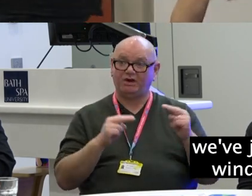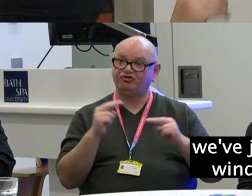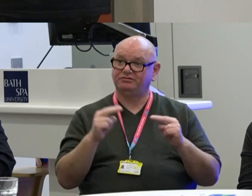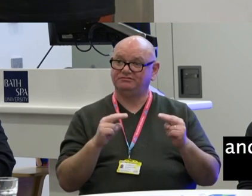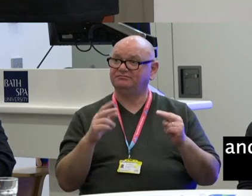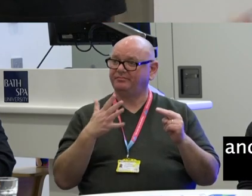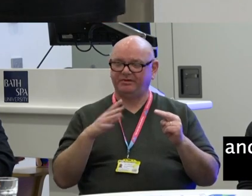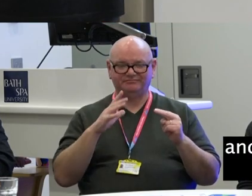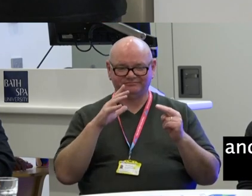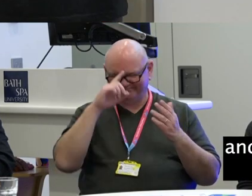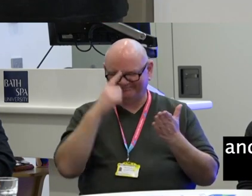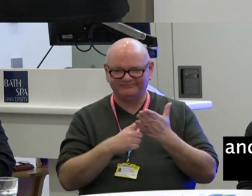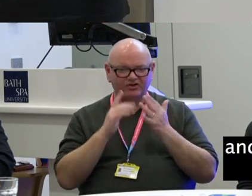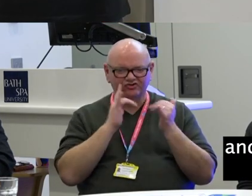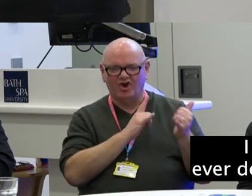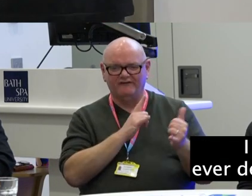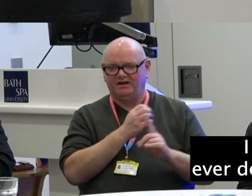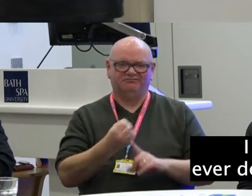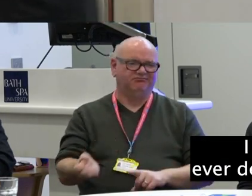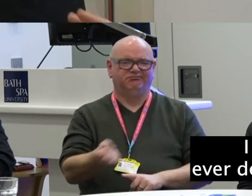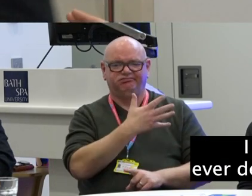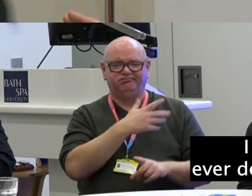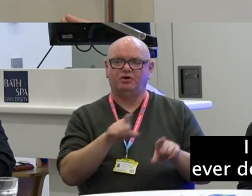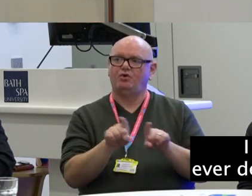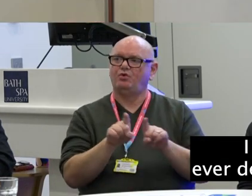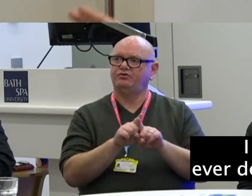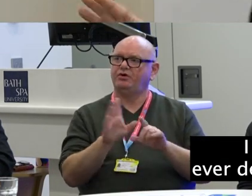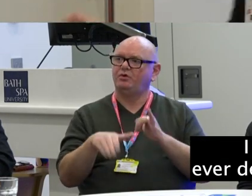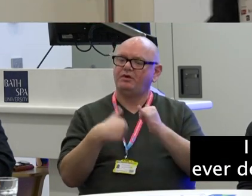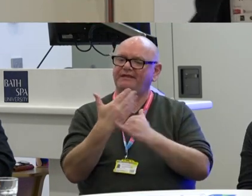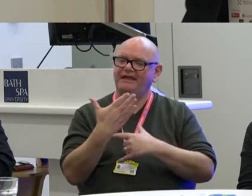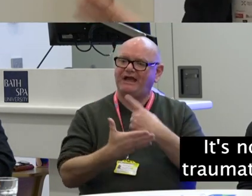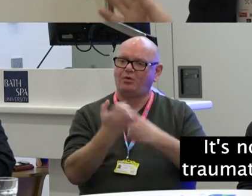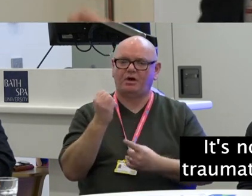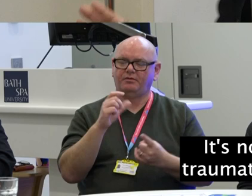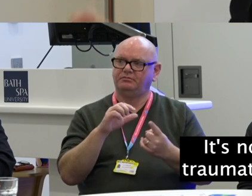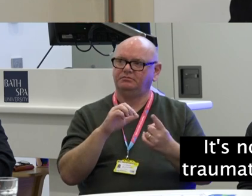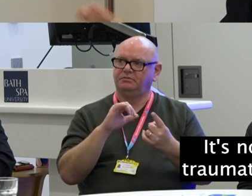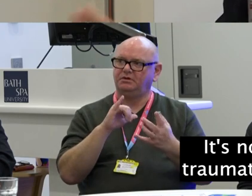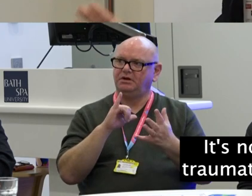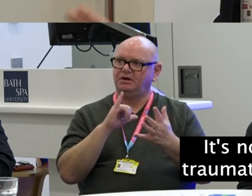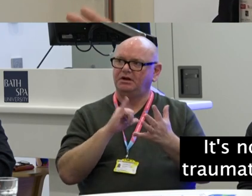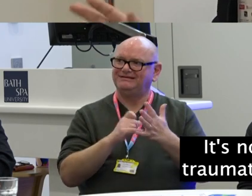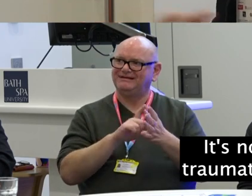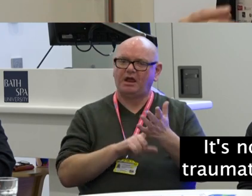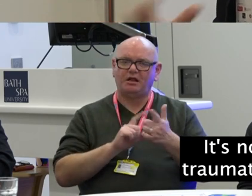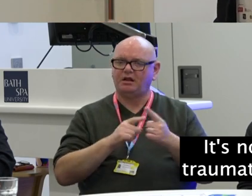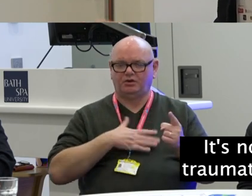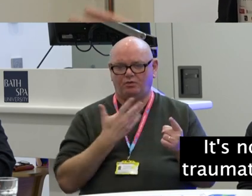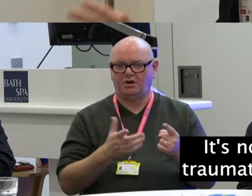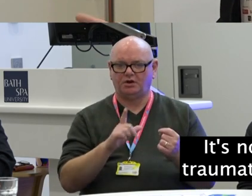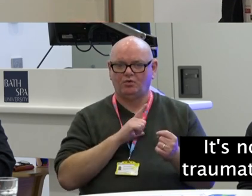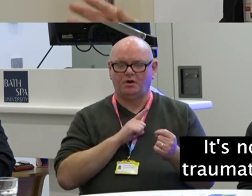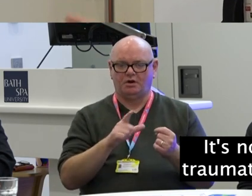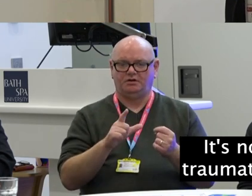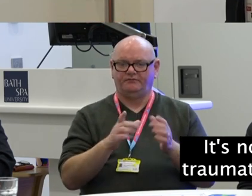because we hate them, and the other thing we hate is the outcome star. I don't know if anyone's ever dealt with that, but it is nasty. It's not okay to ask people really